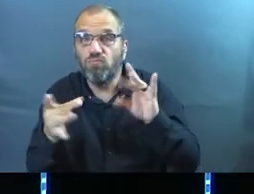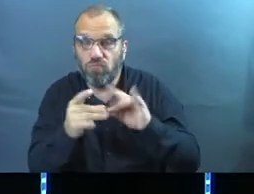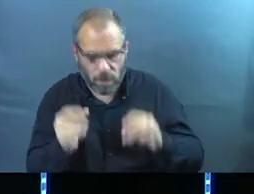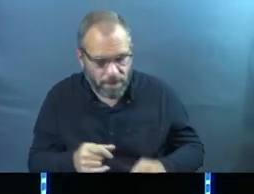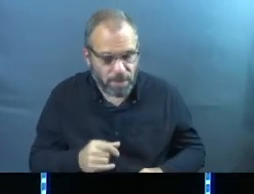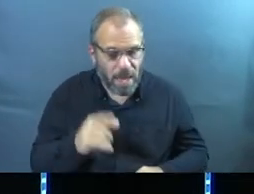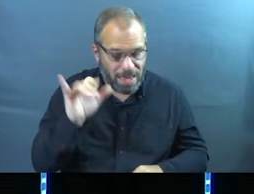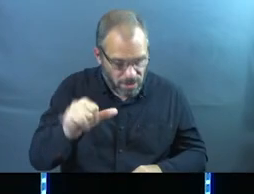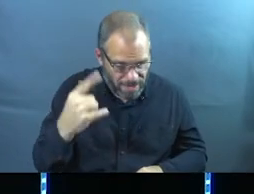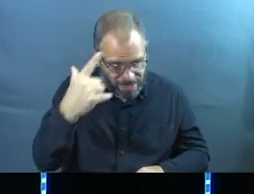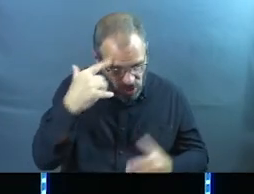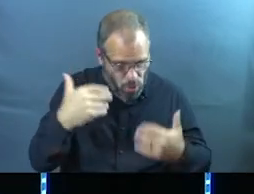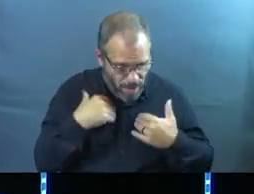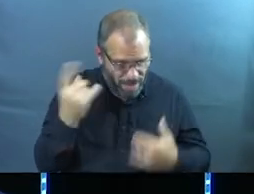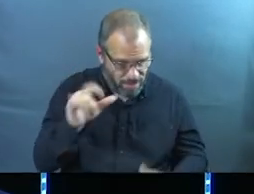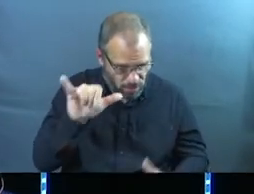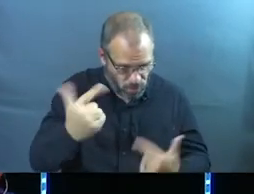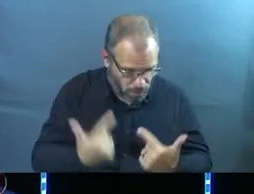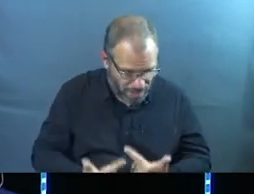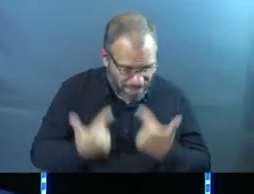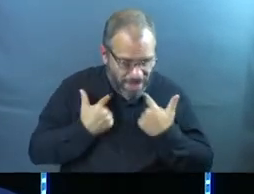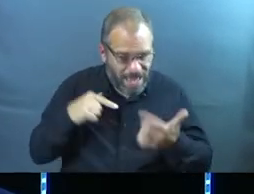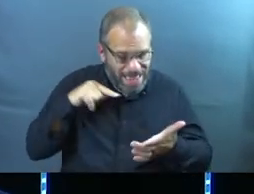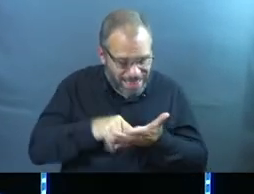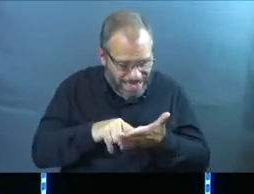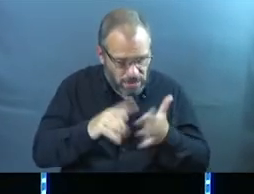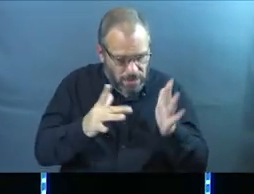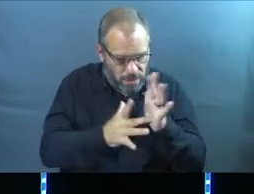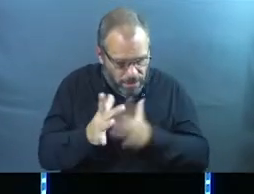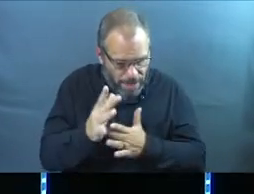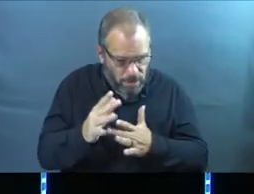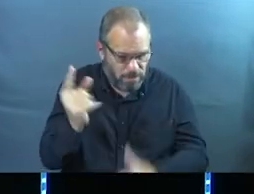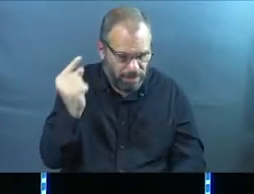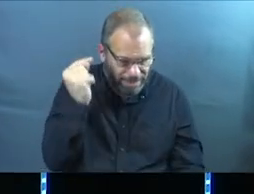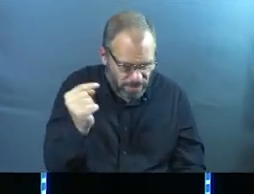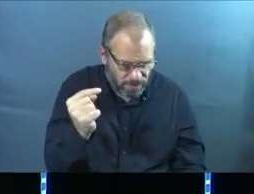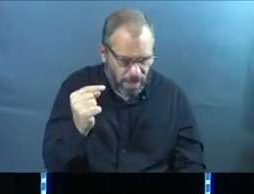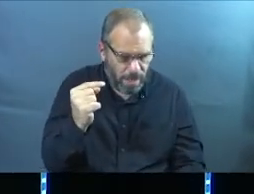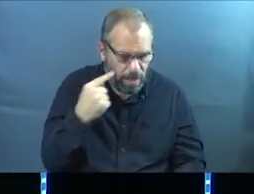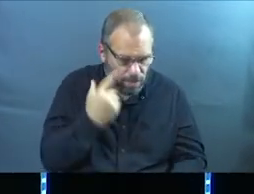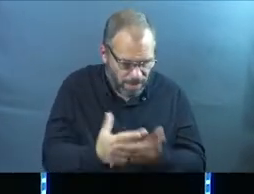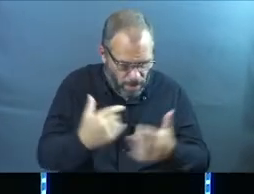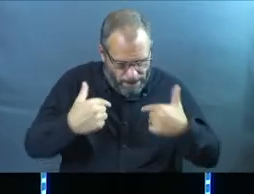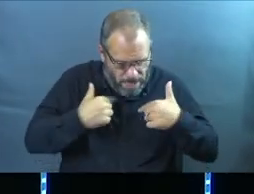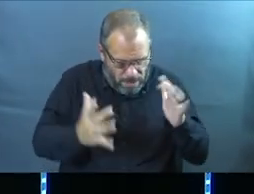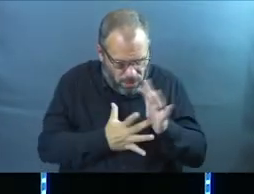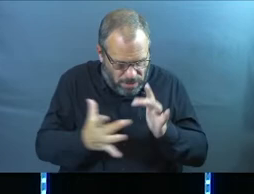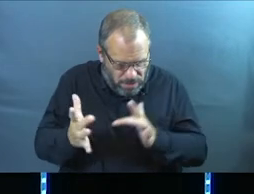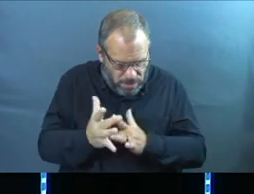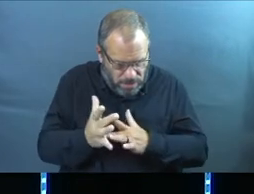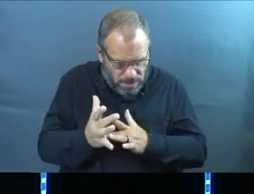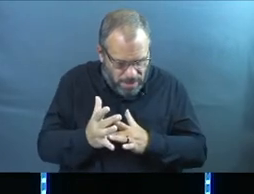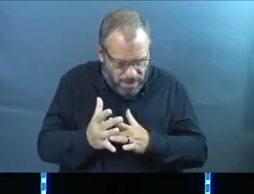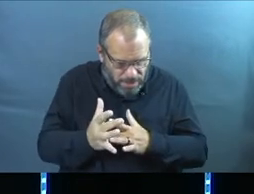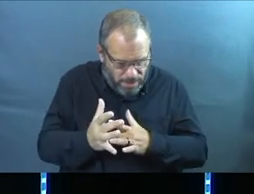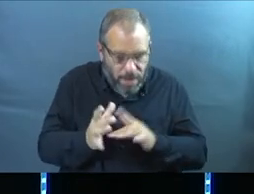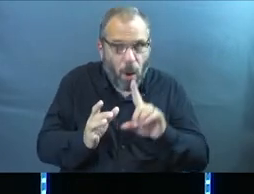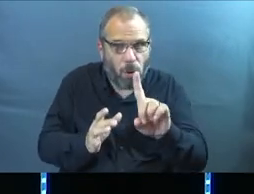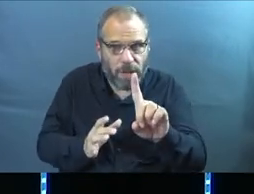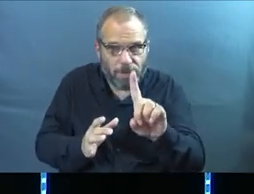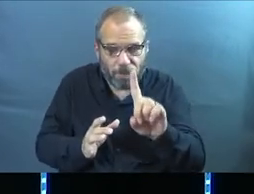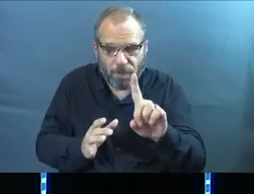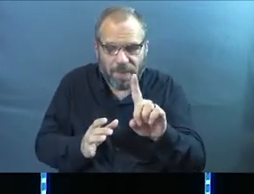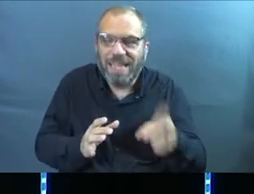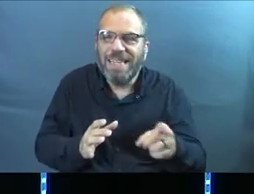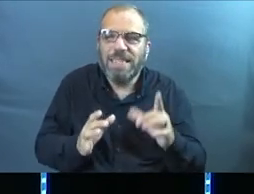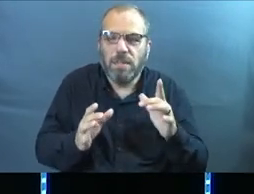think that in them you have eternal life. These are the very scriptures that testify about me. This is a conversation, if we keep this up for a second, this